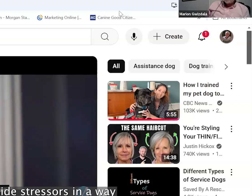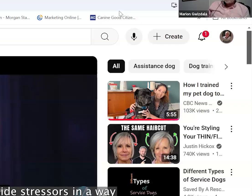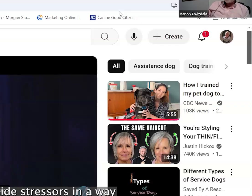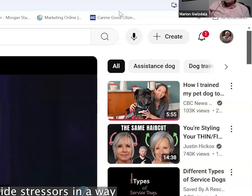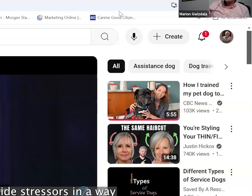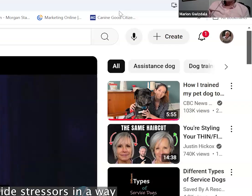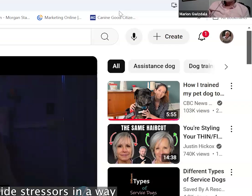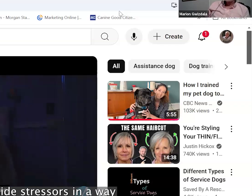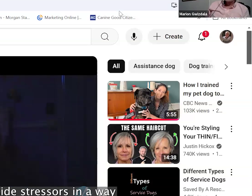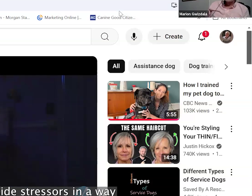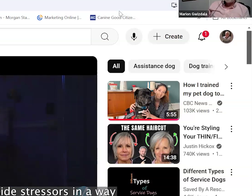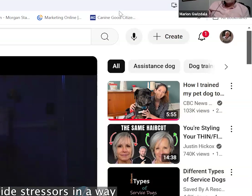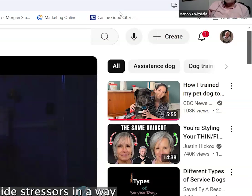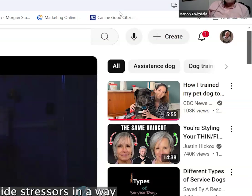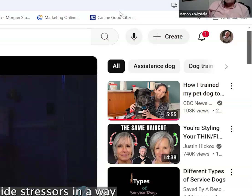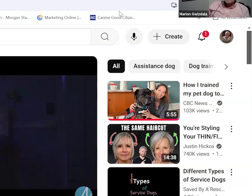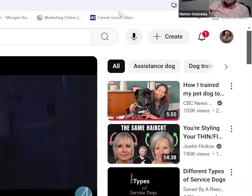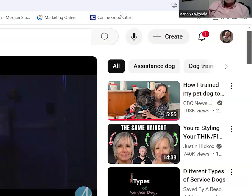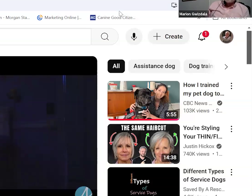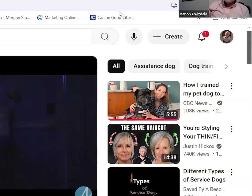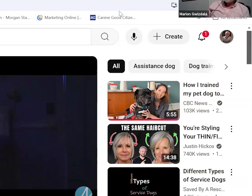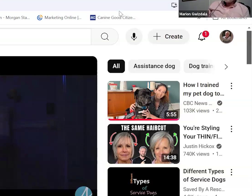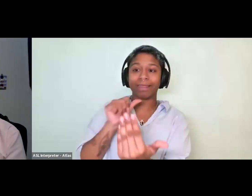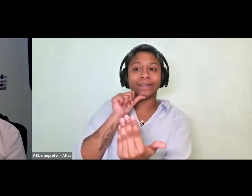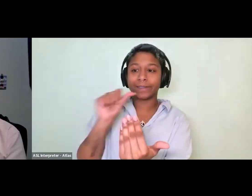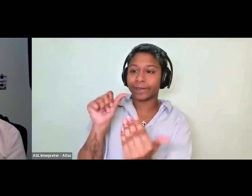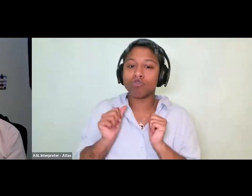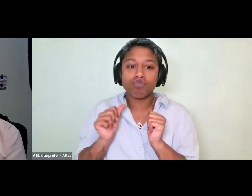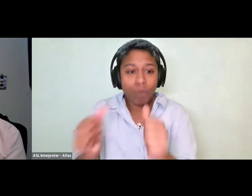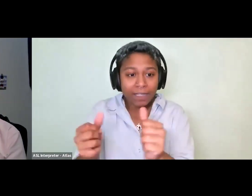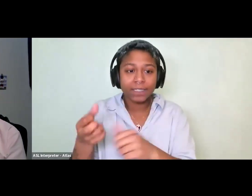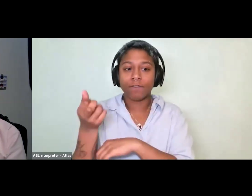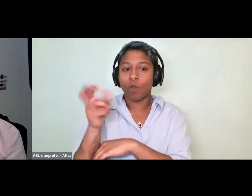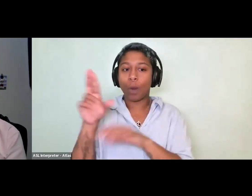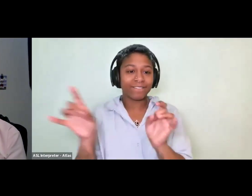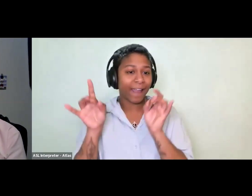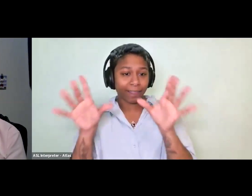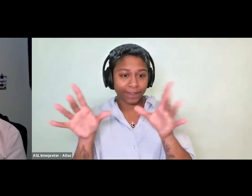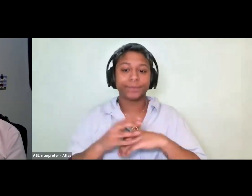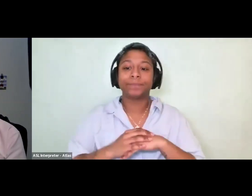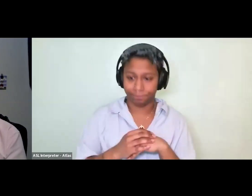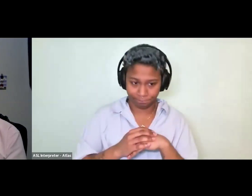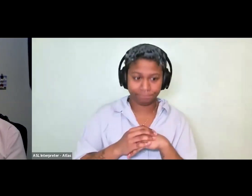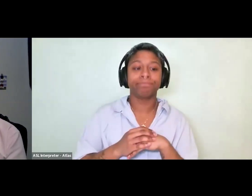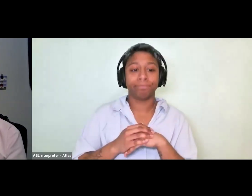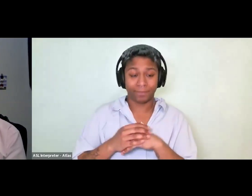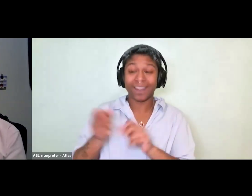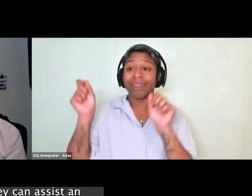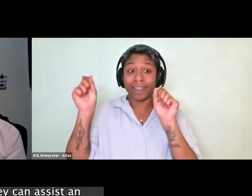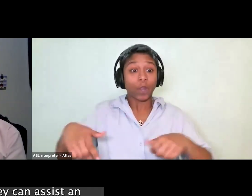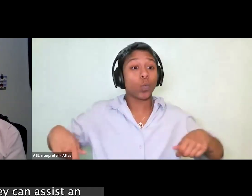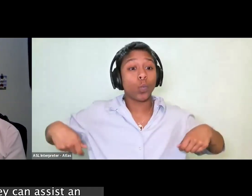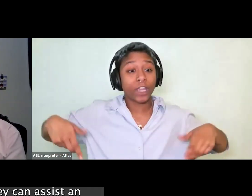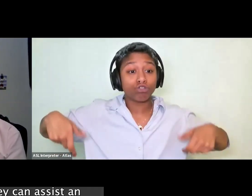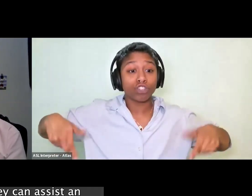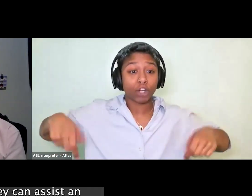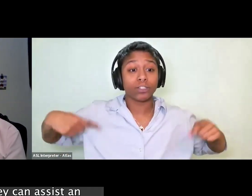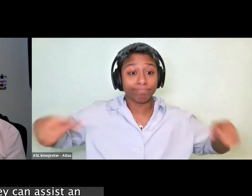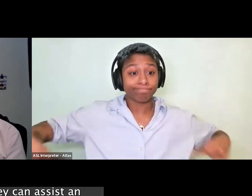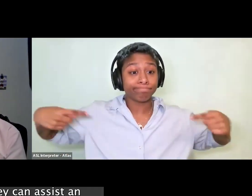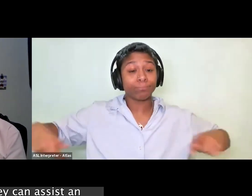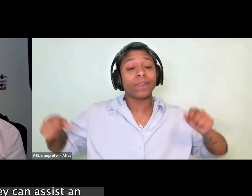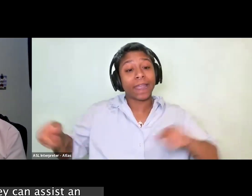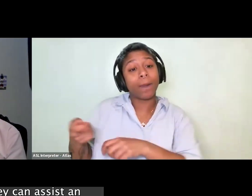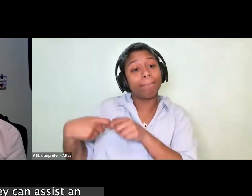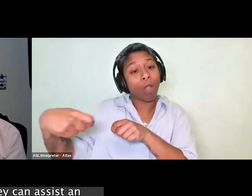in a way that is not aggressive or violent. They can pull wheelchairs. They can assist an